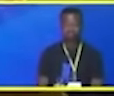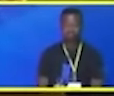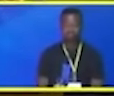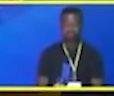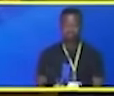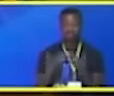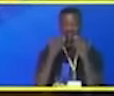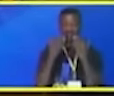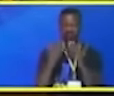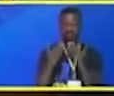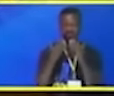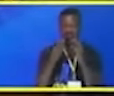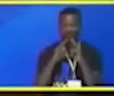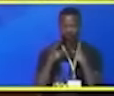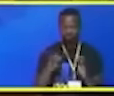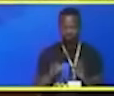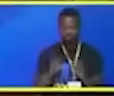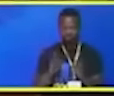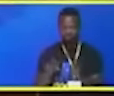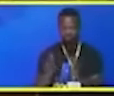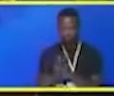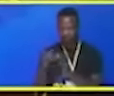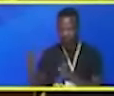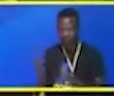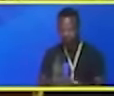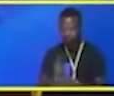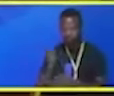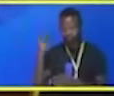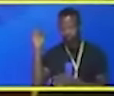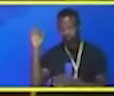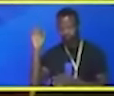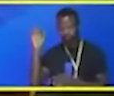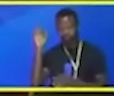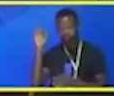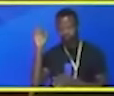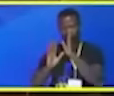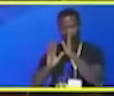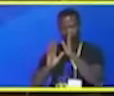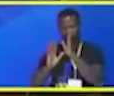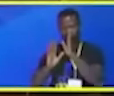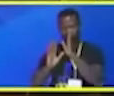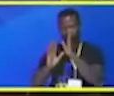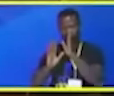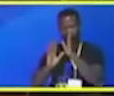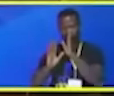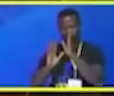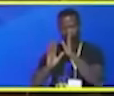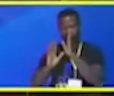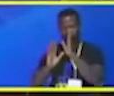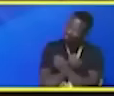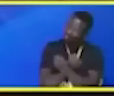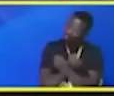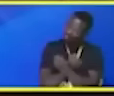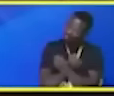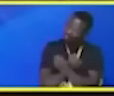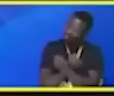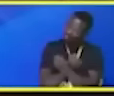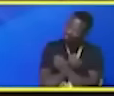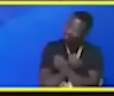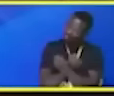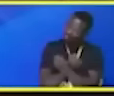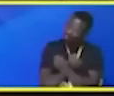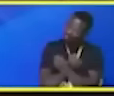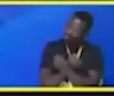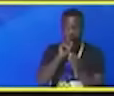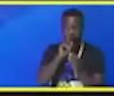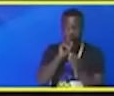Thank you again for this privilege to bring the word of the Lord. I love this beautiful nation of Ghana. I truly do. And it's an